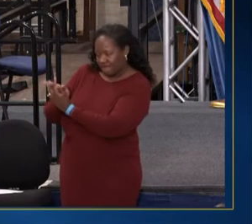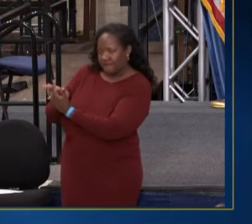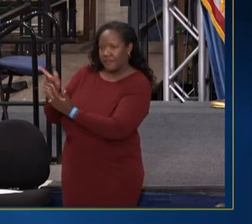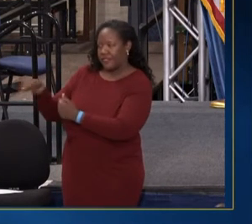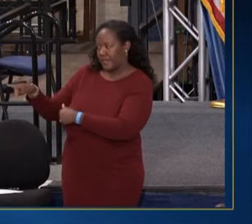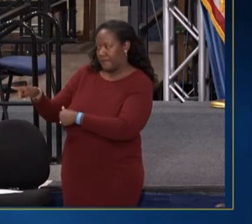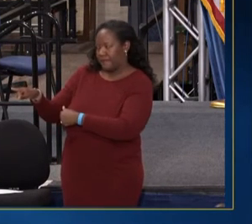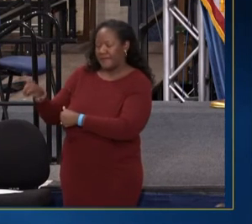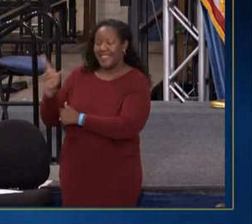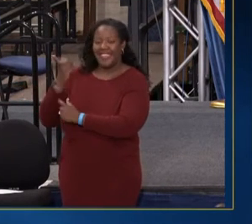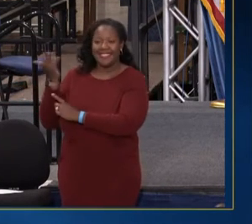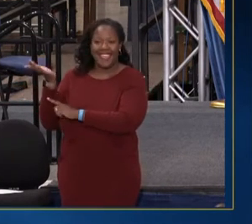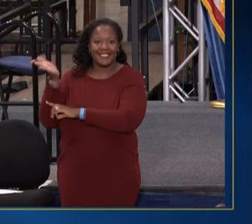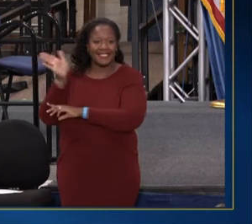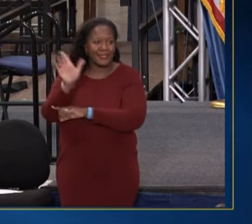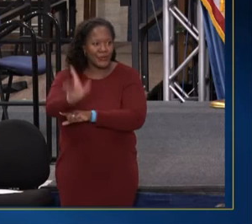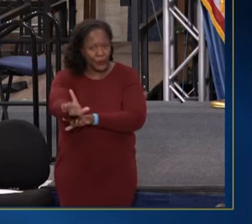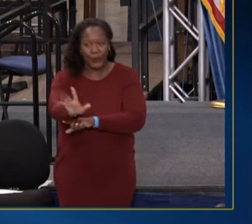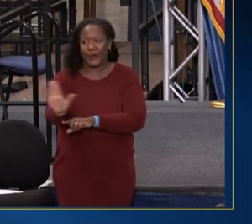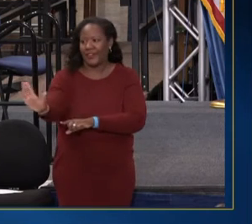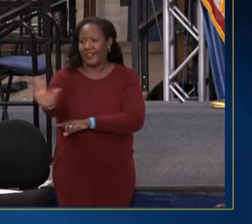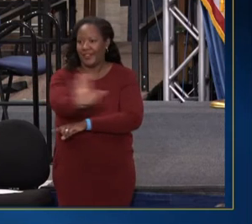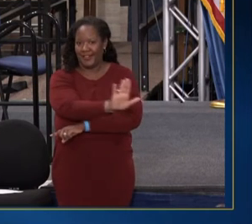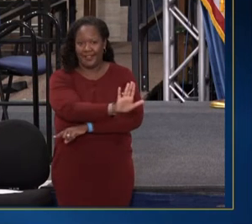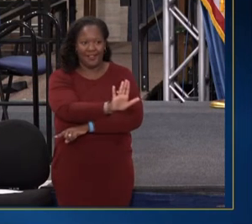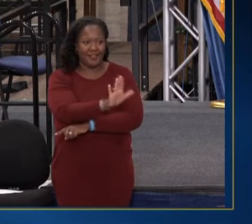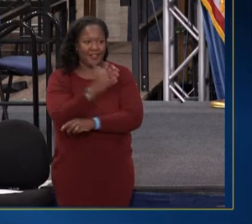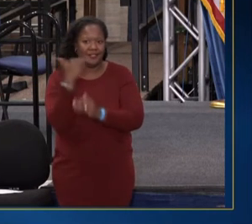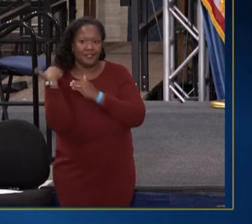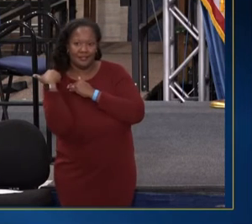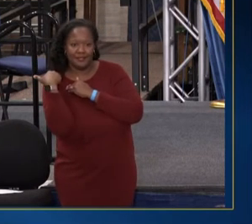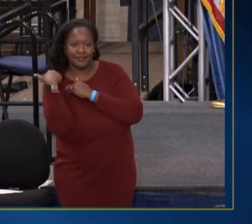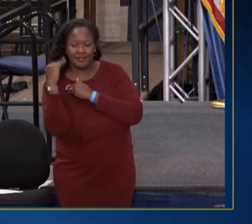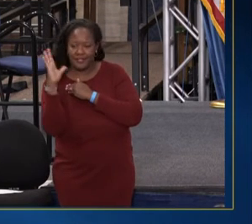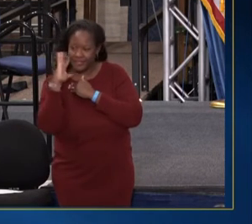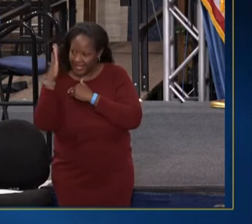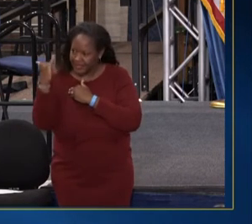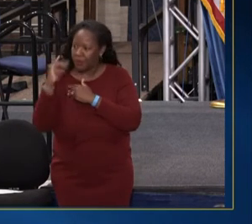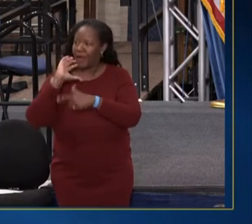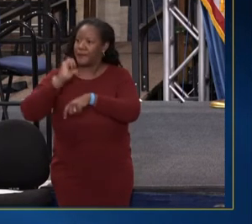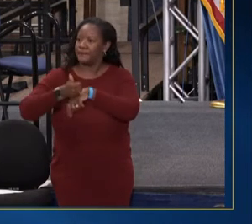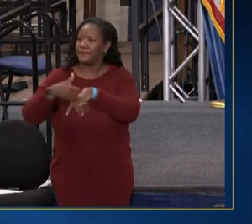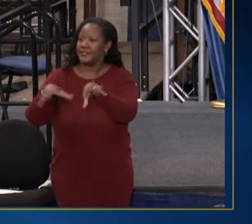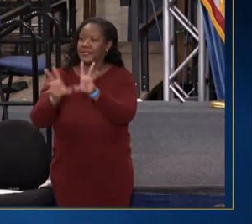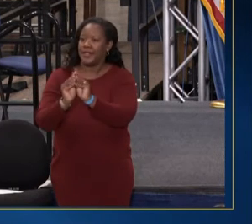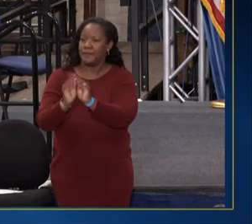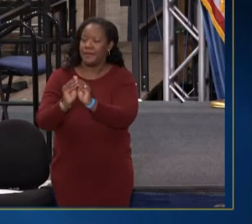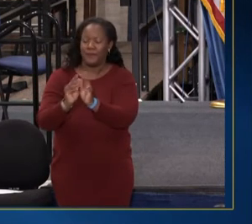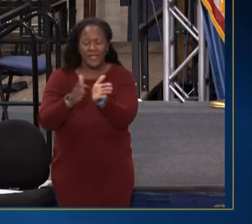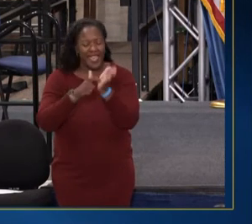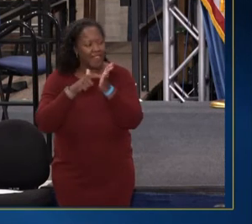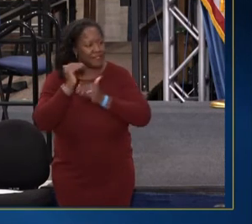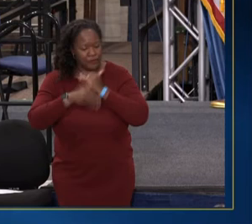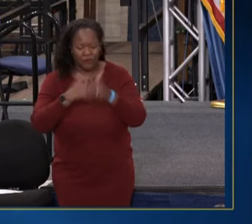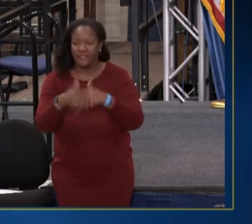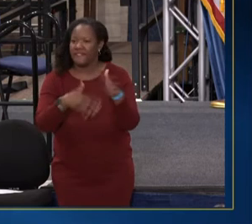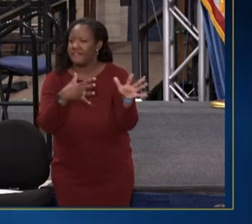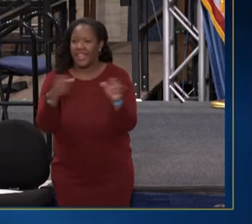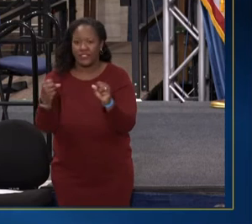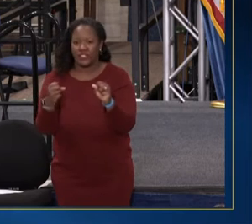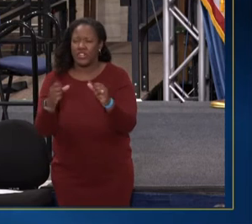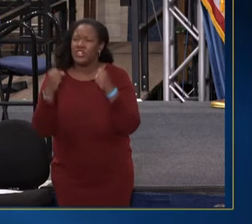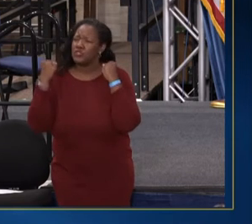That's where you come in. That's why this summit is here, because we have to move faster. There are too many people who are being